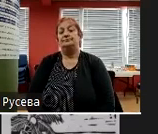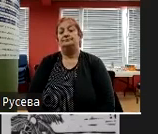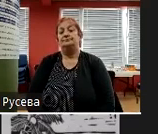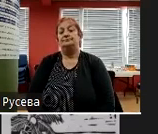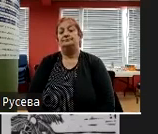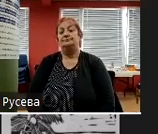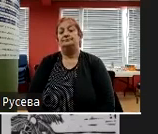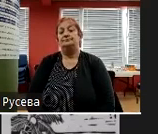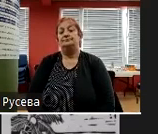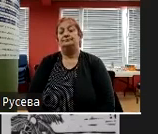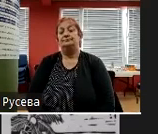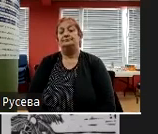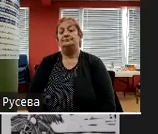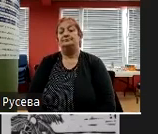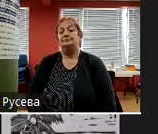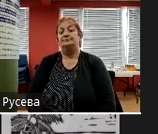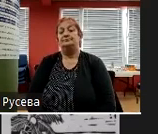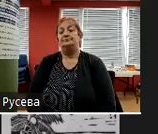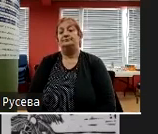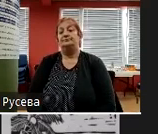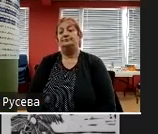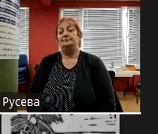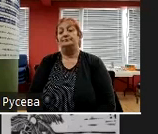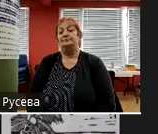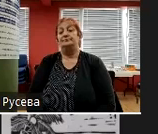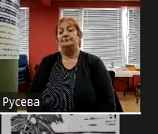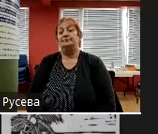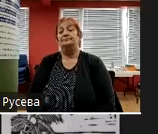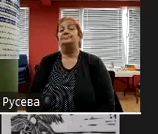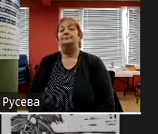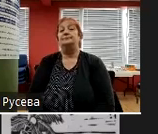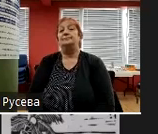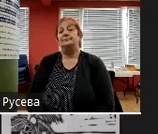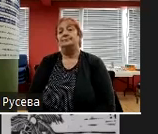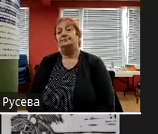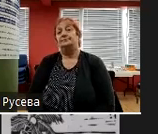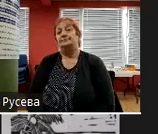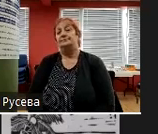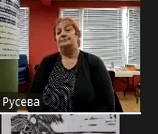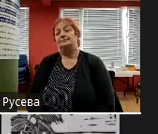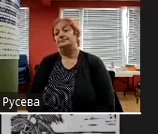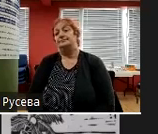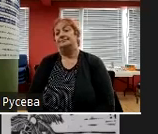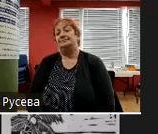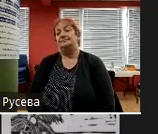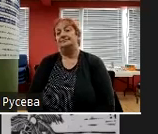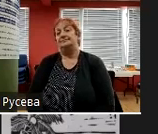But making sure they're accessible will also help people using screen readers or